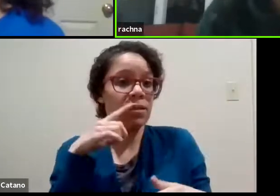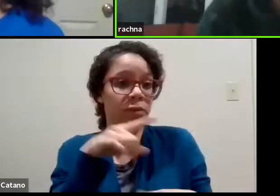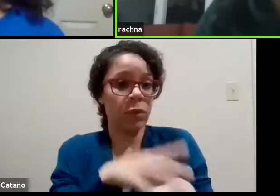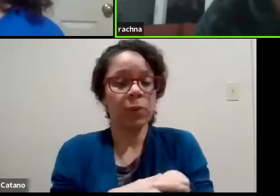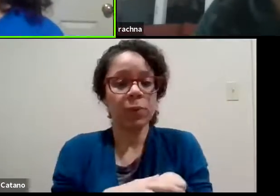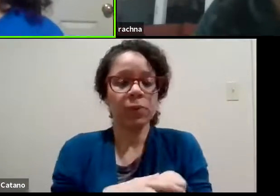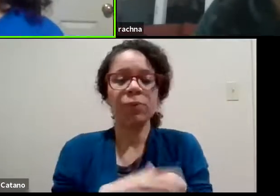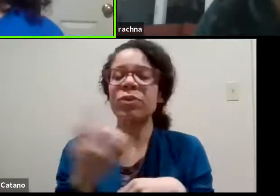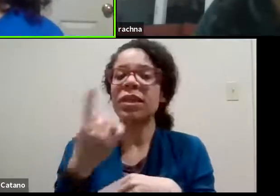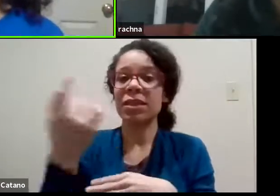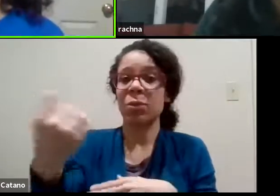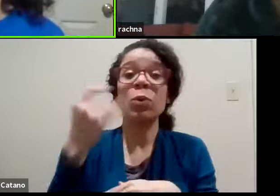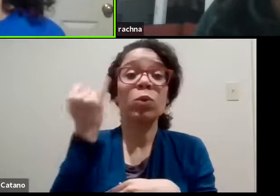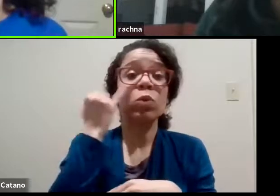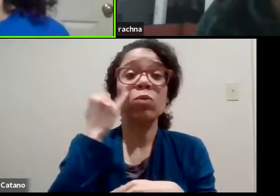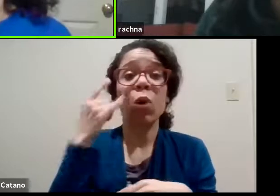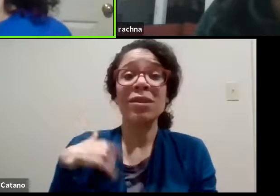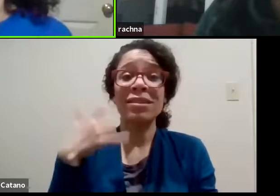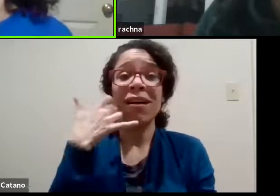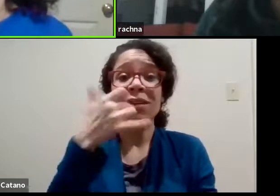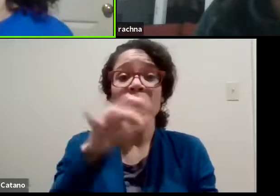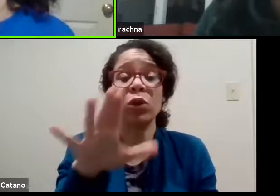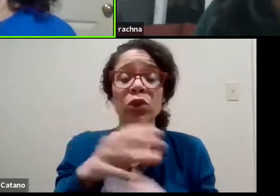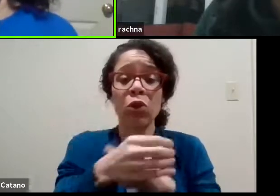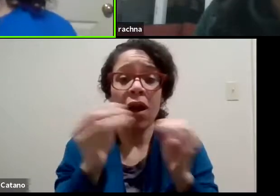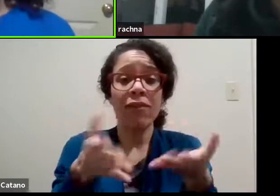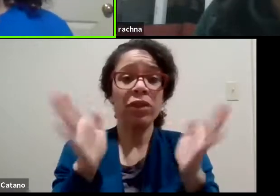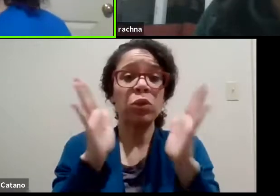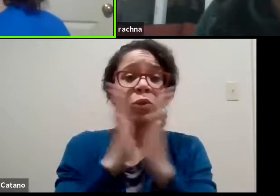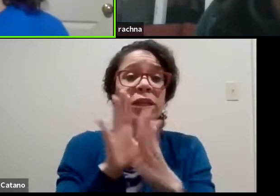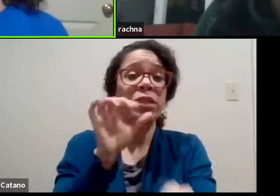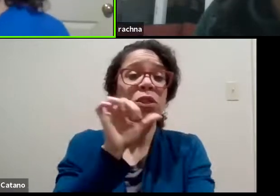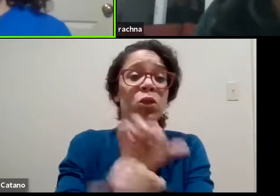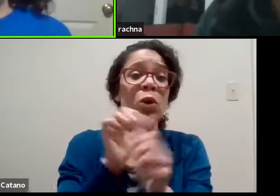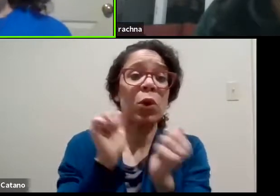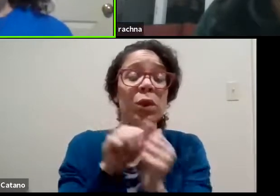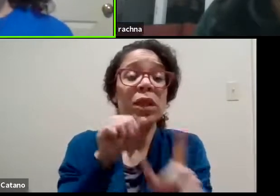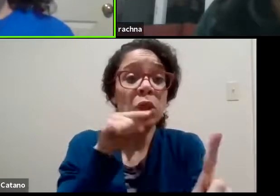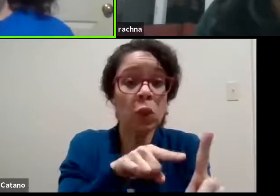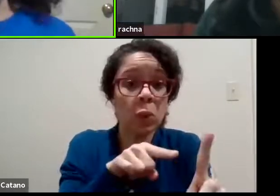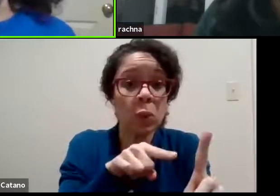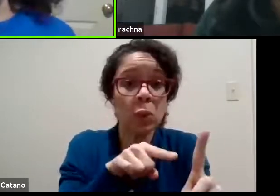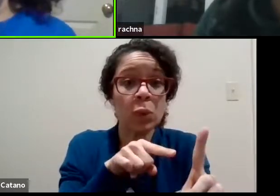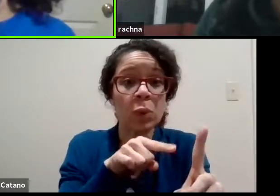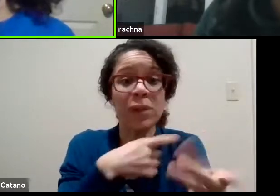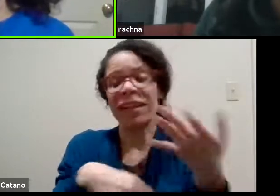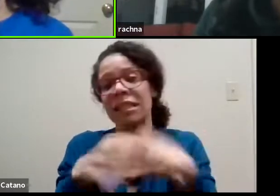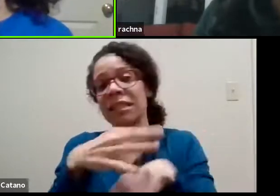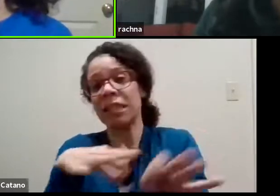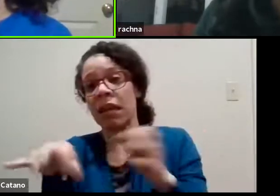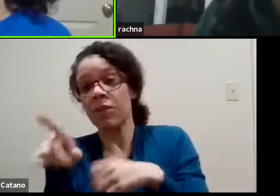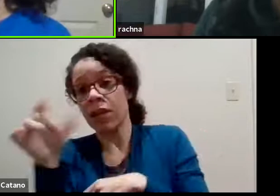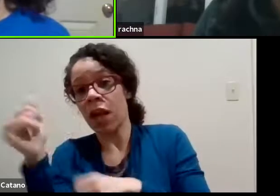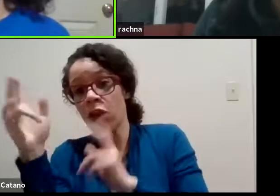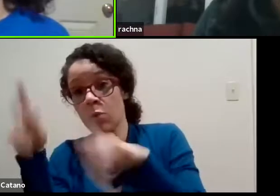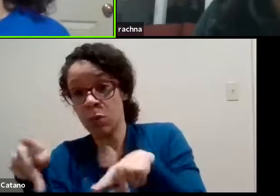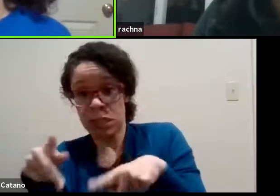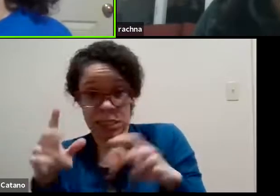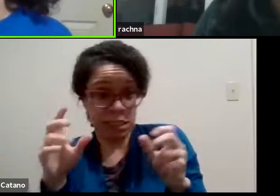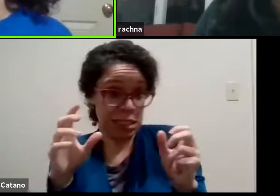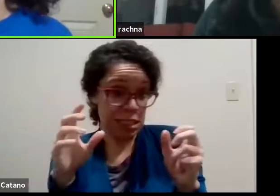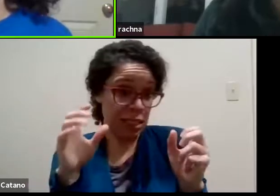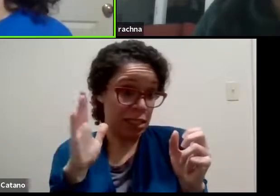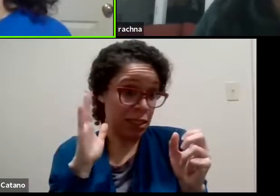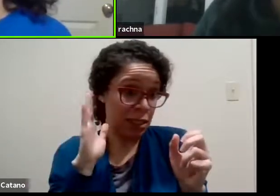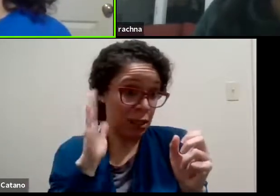Somebody asked, if I called your office and requested to work with you, as opposed to one of your colleagues, would that be considered?